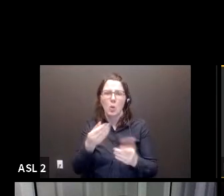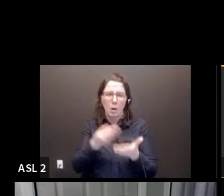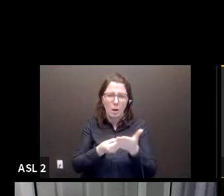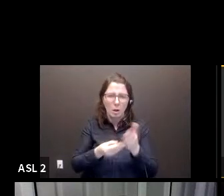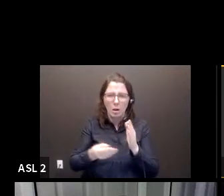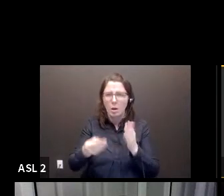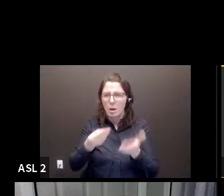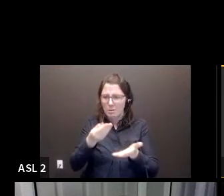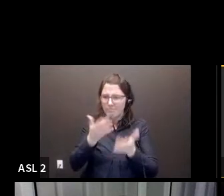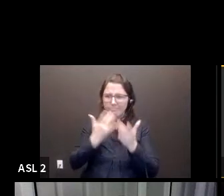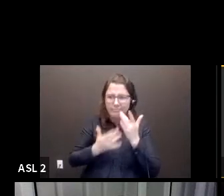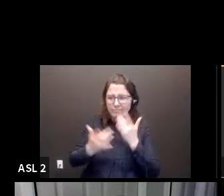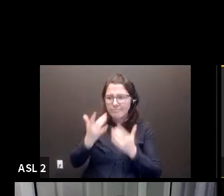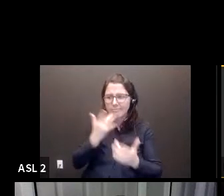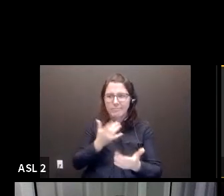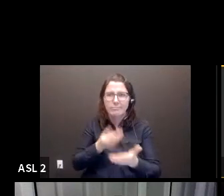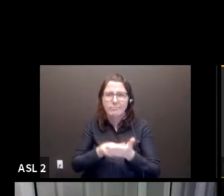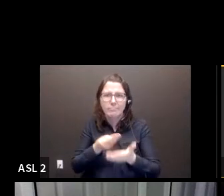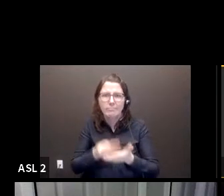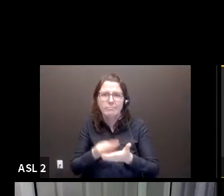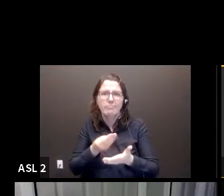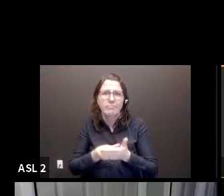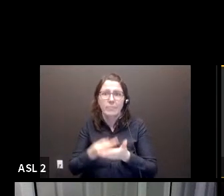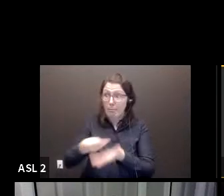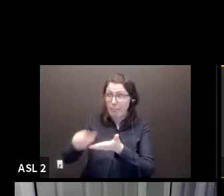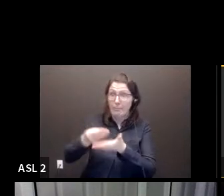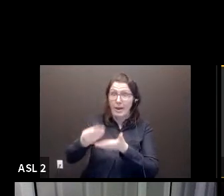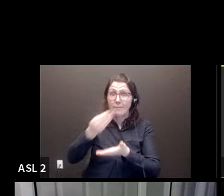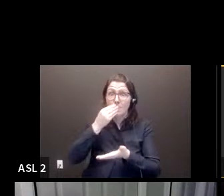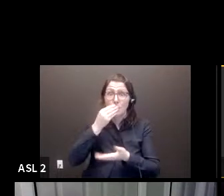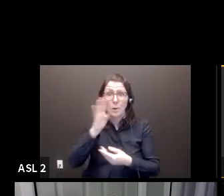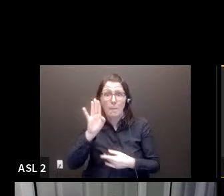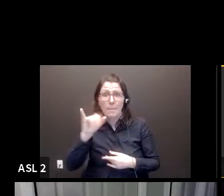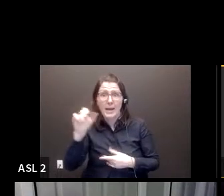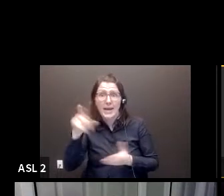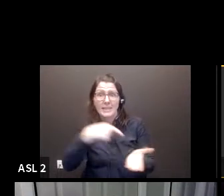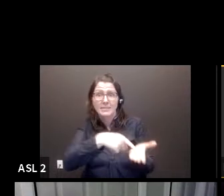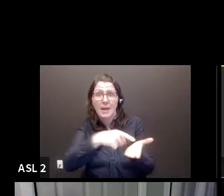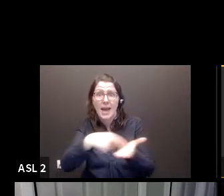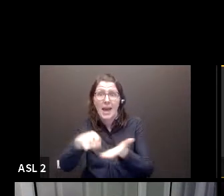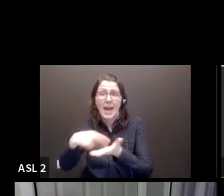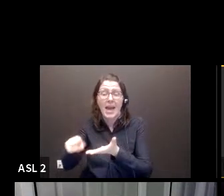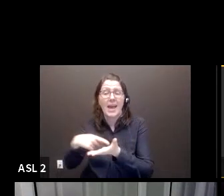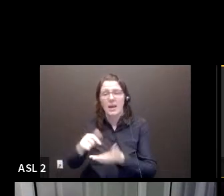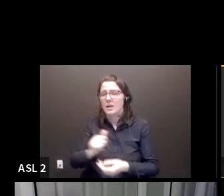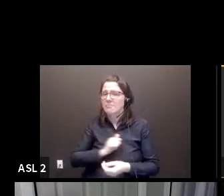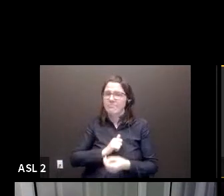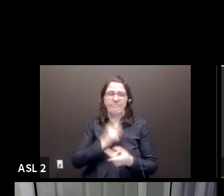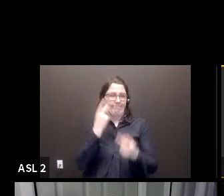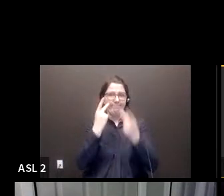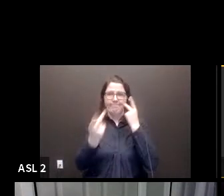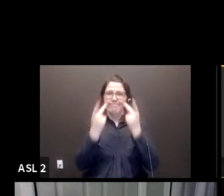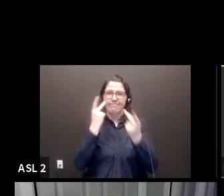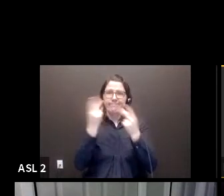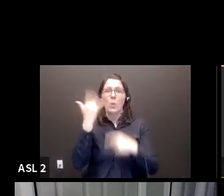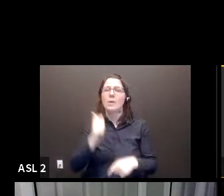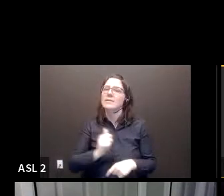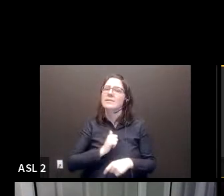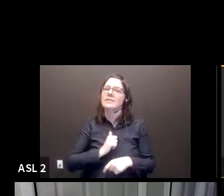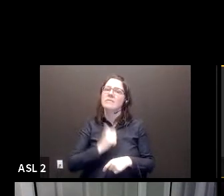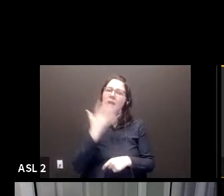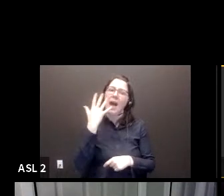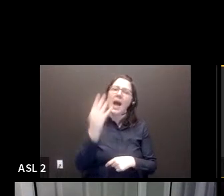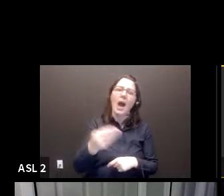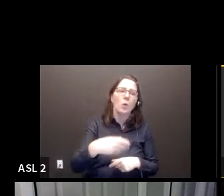meet their like day-to-day needs right and i've seen this firsthand being on the streets of people doing outreach handing out food and other essentials to